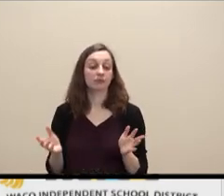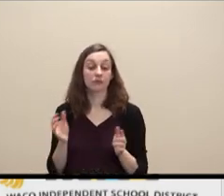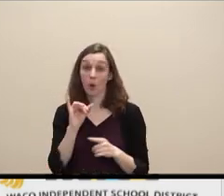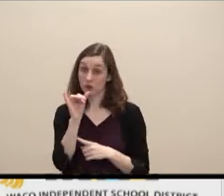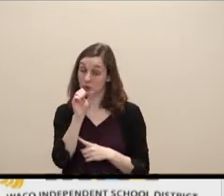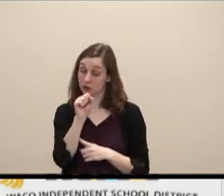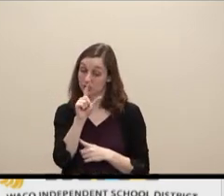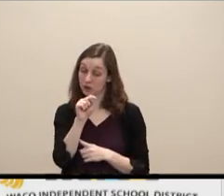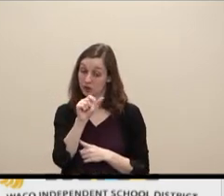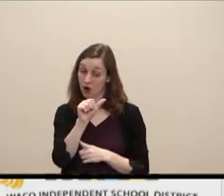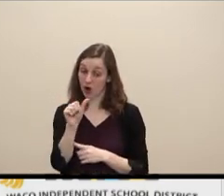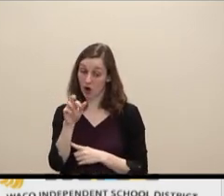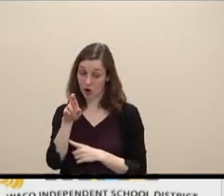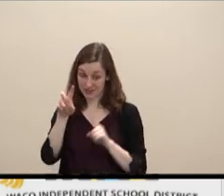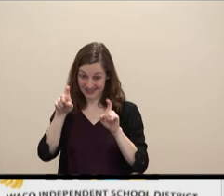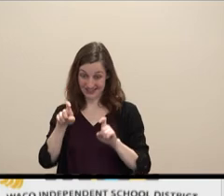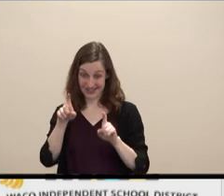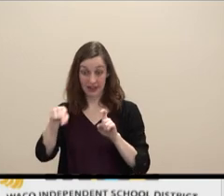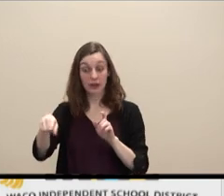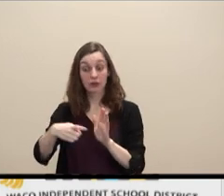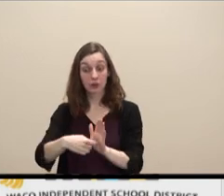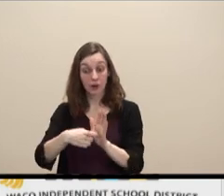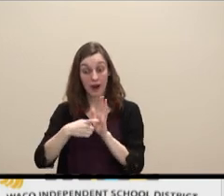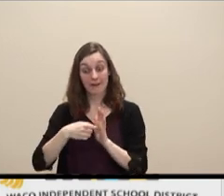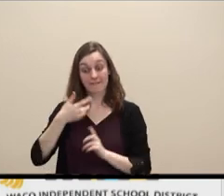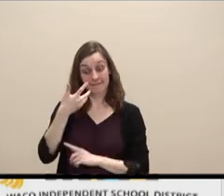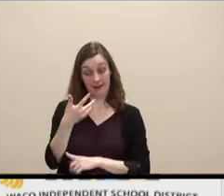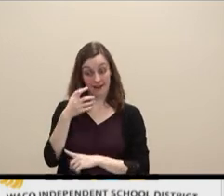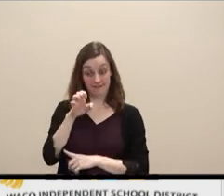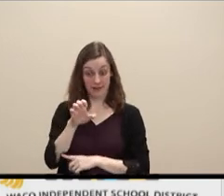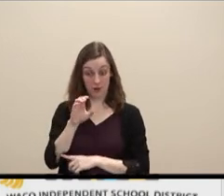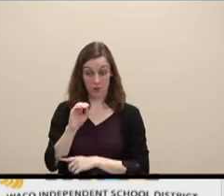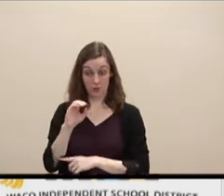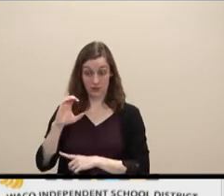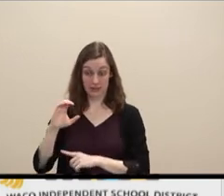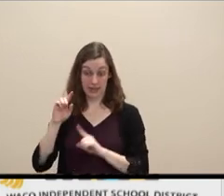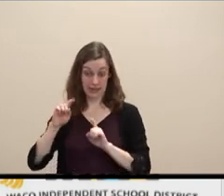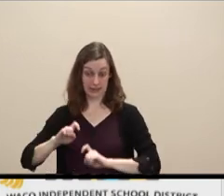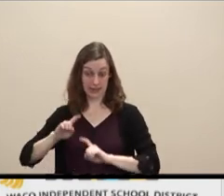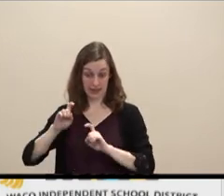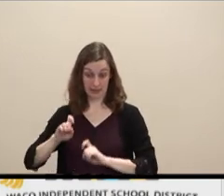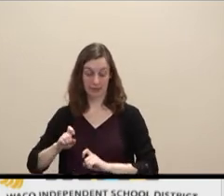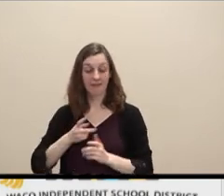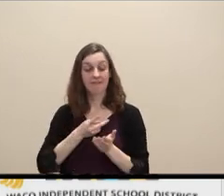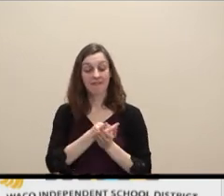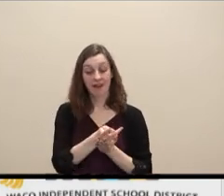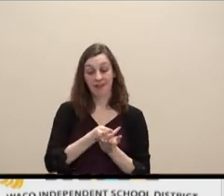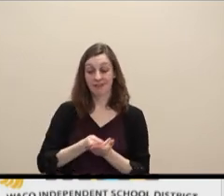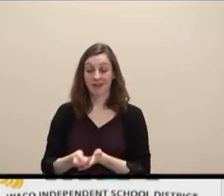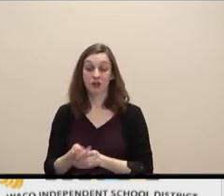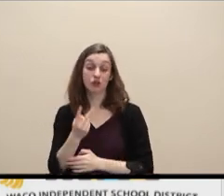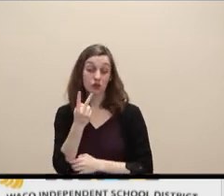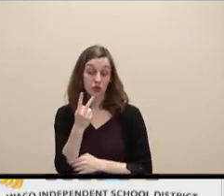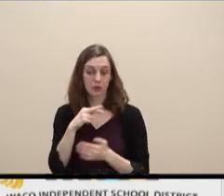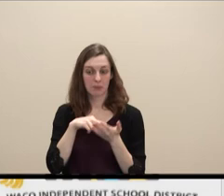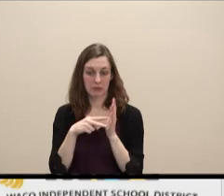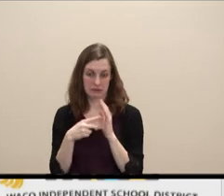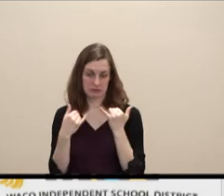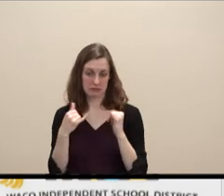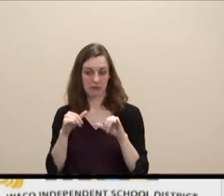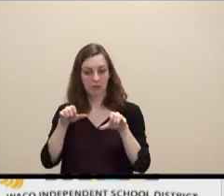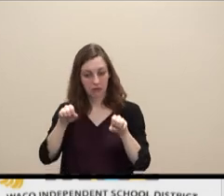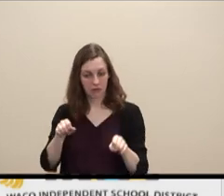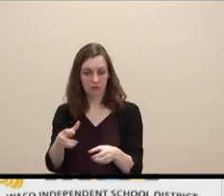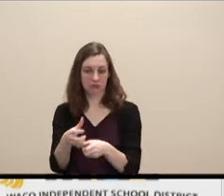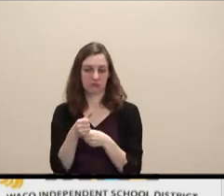5 EOC exams. They may only fail 2 to qualify for what's called an IGC. So we still have individual graduation